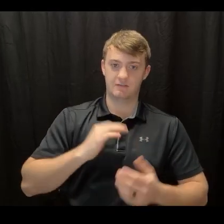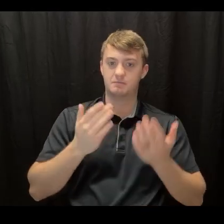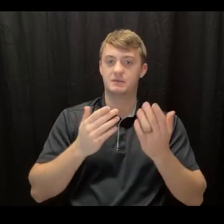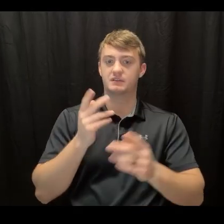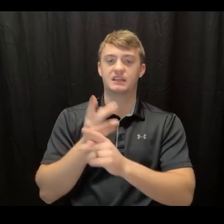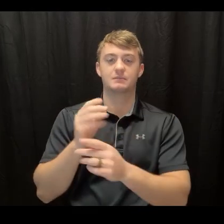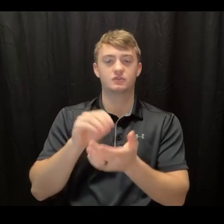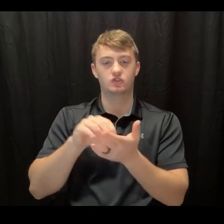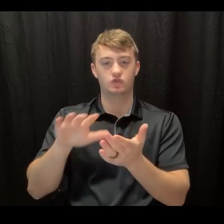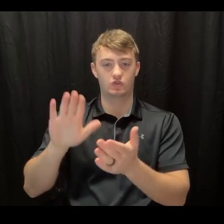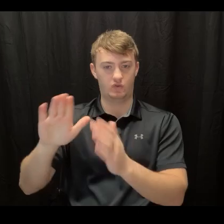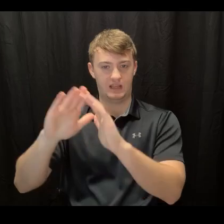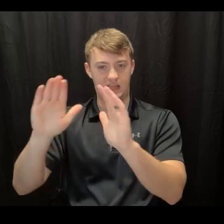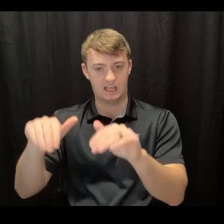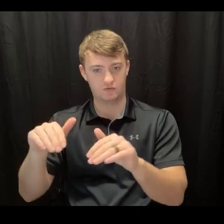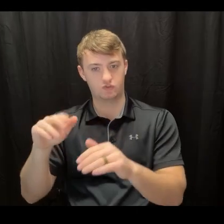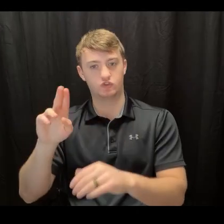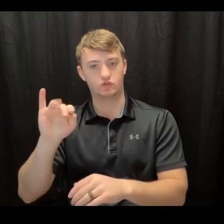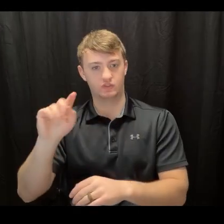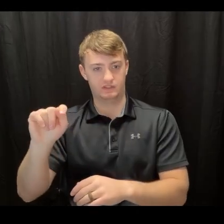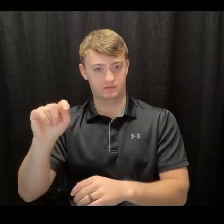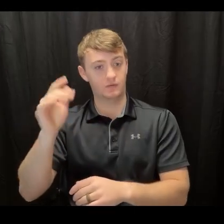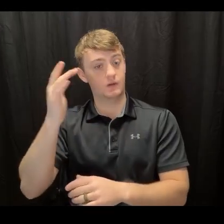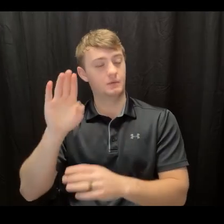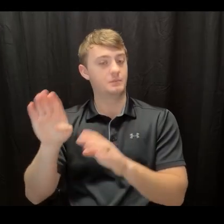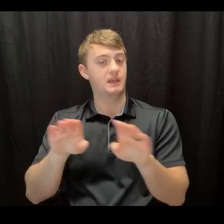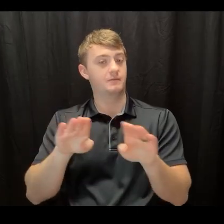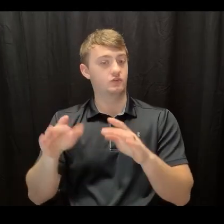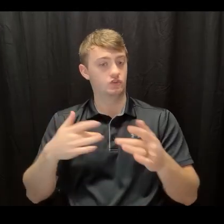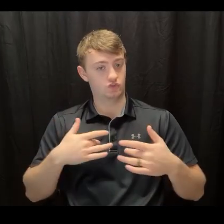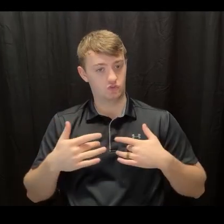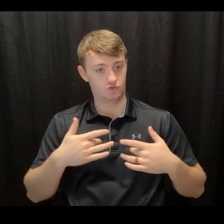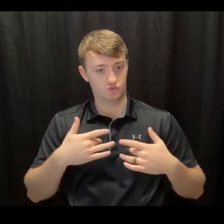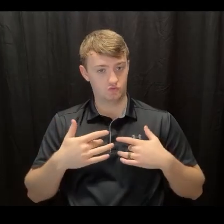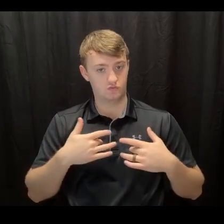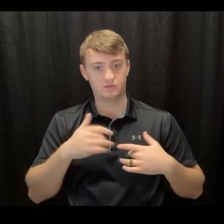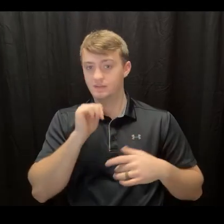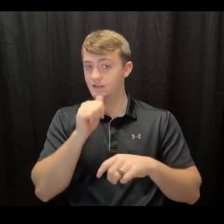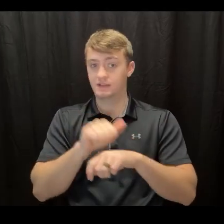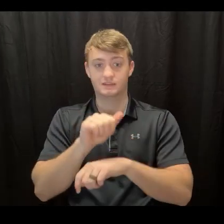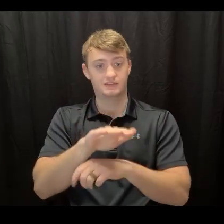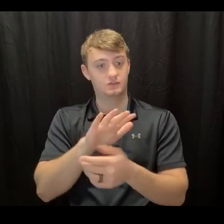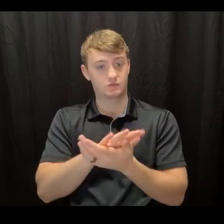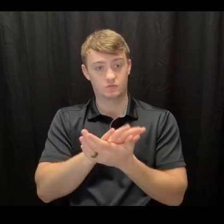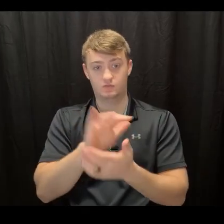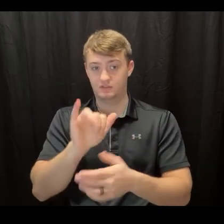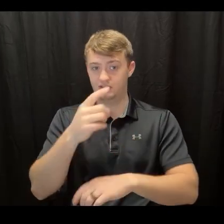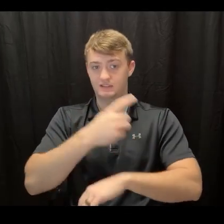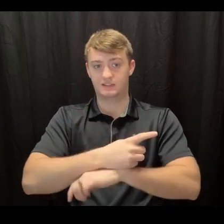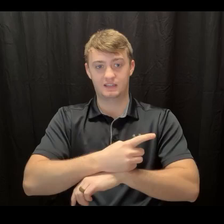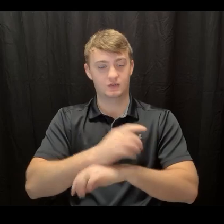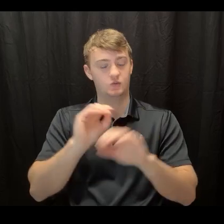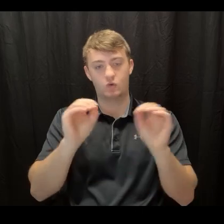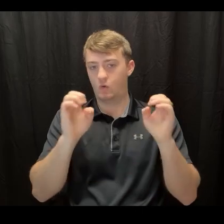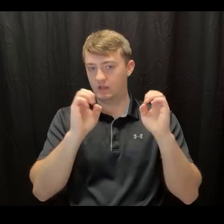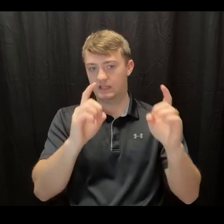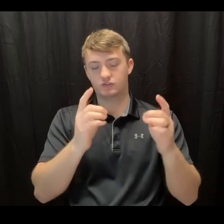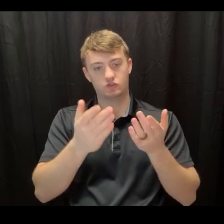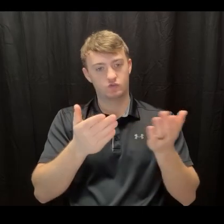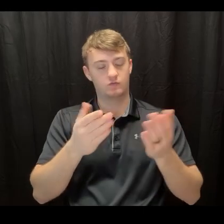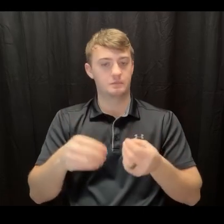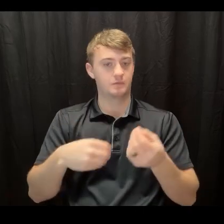may have kept a student in their housing unit due to a behavior concern, and they are not sent to school that day, and no